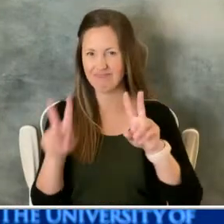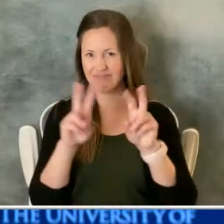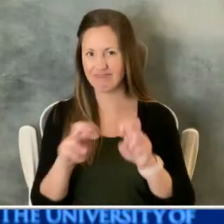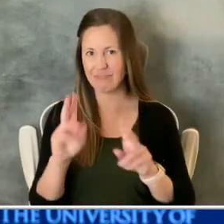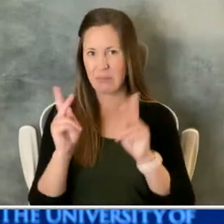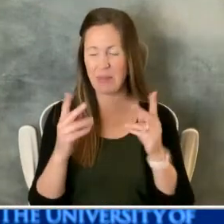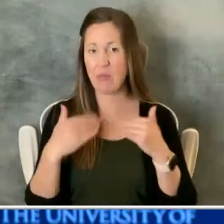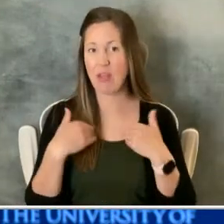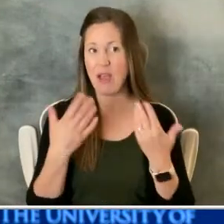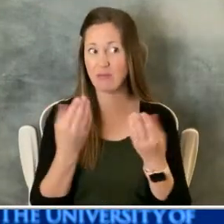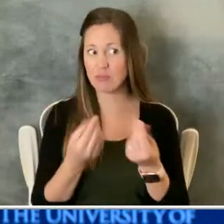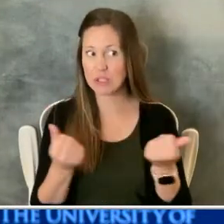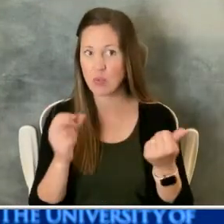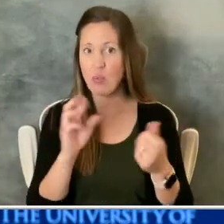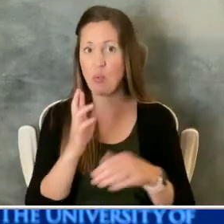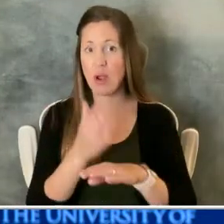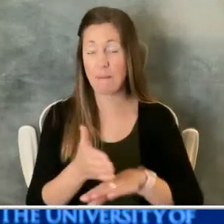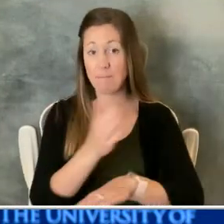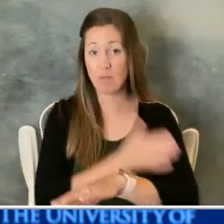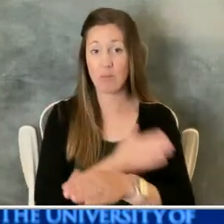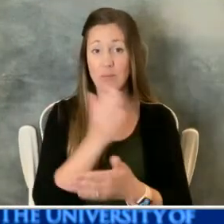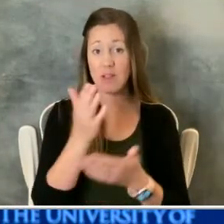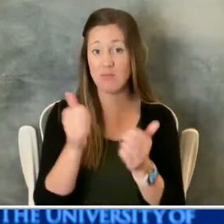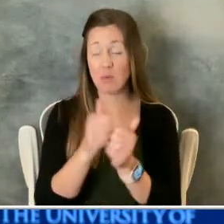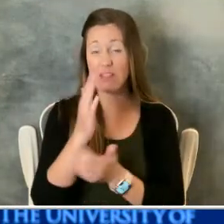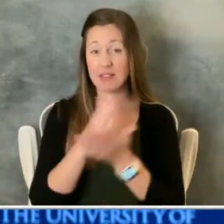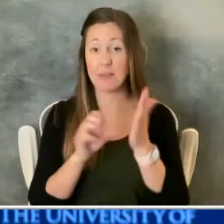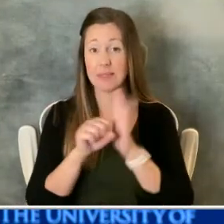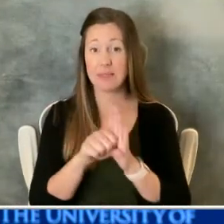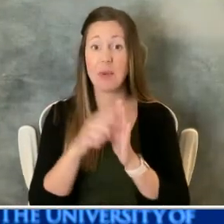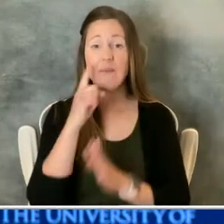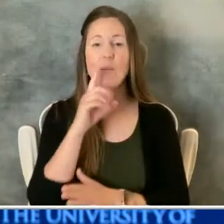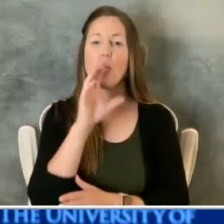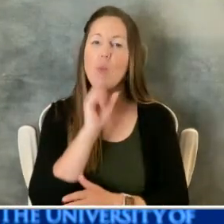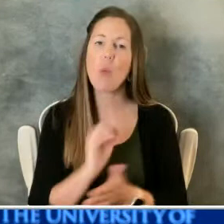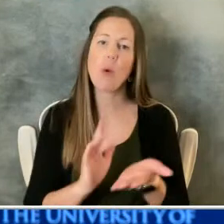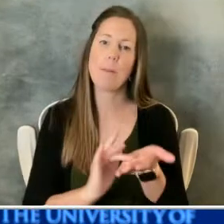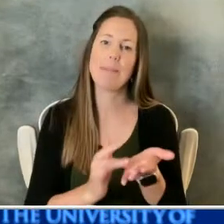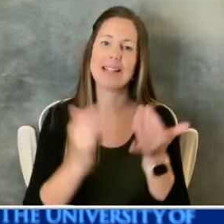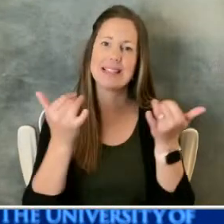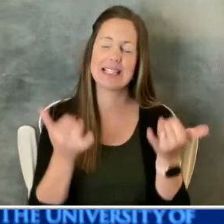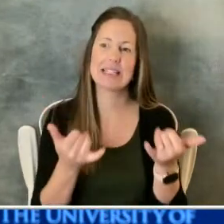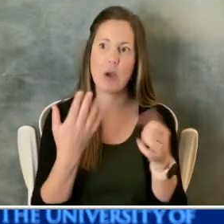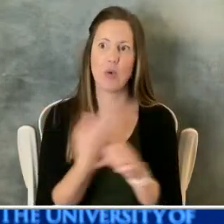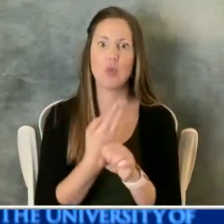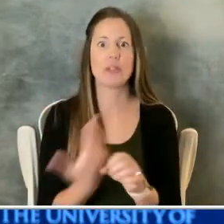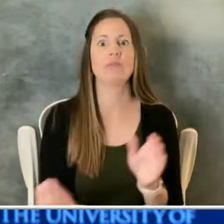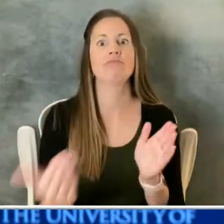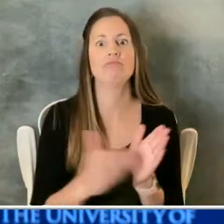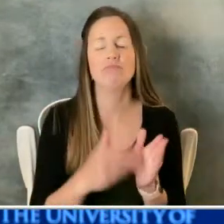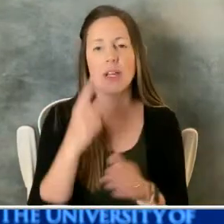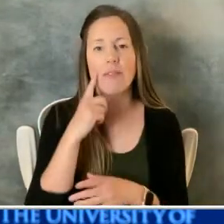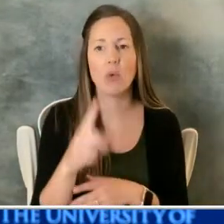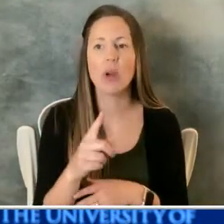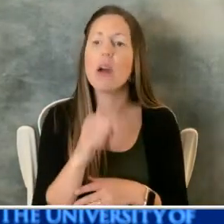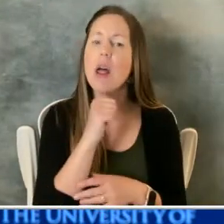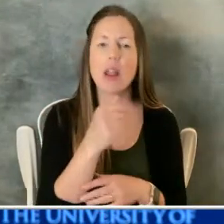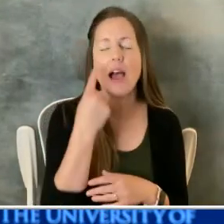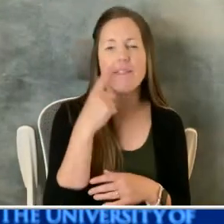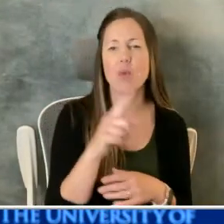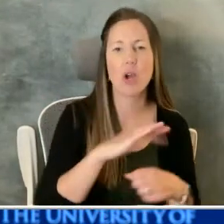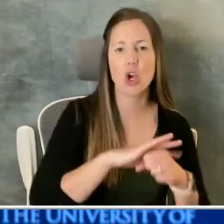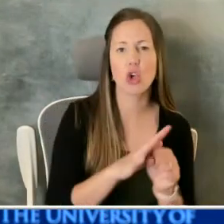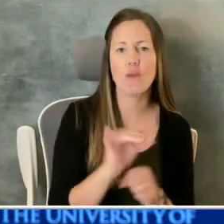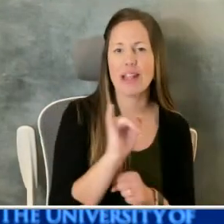some of their symptoms for these older drugs that now are being repurposed for, not for COVID infection, not for